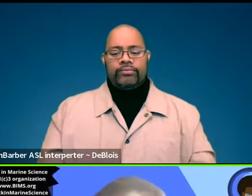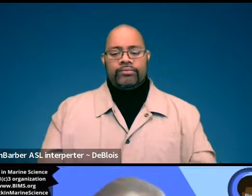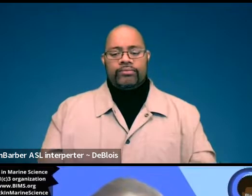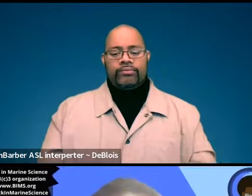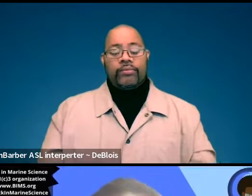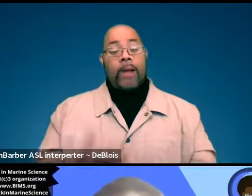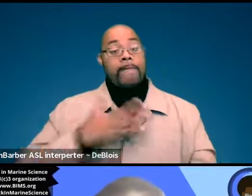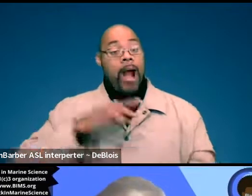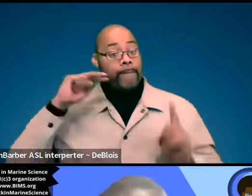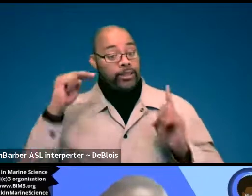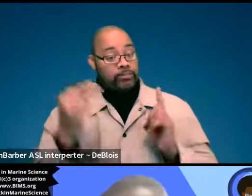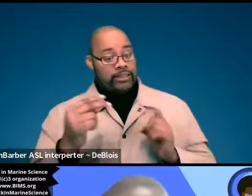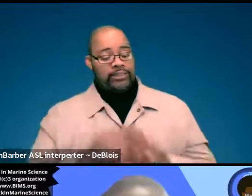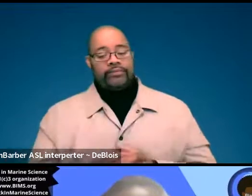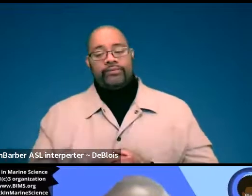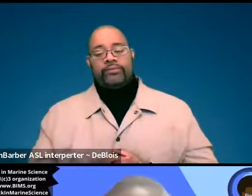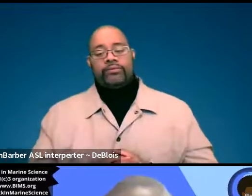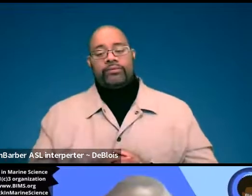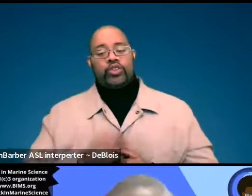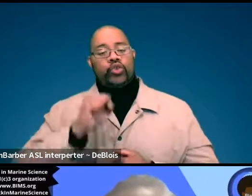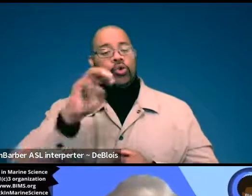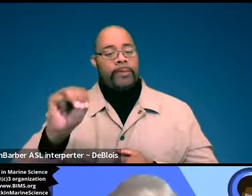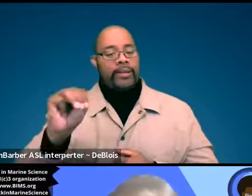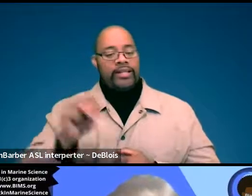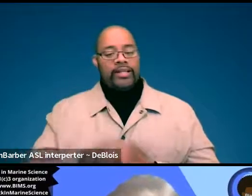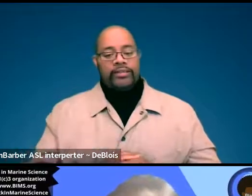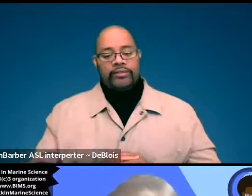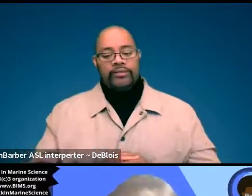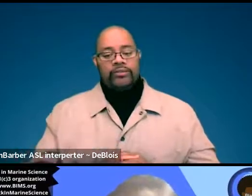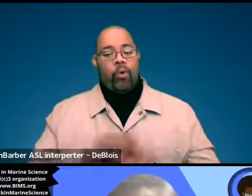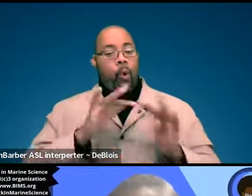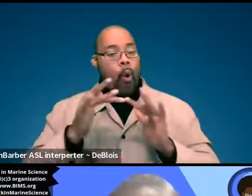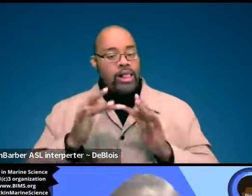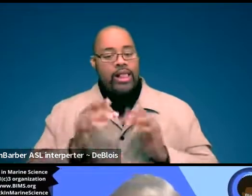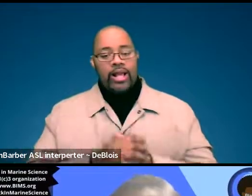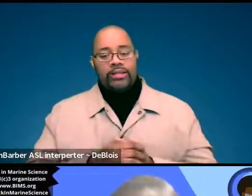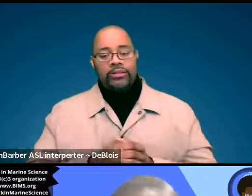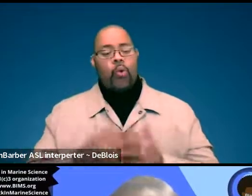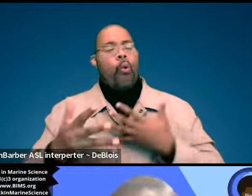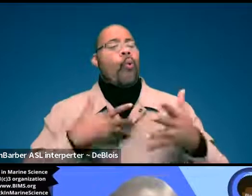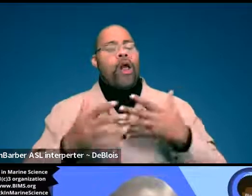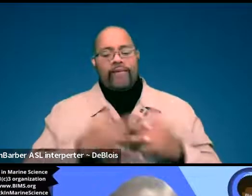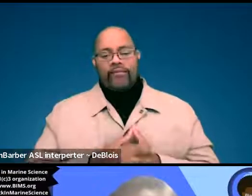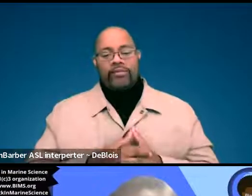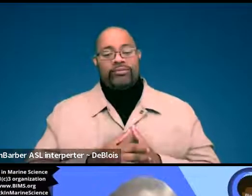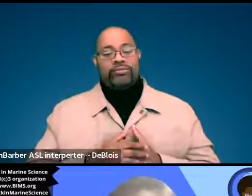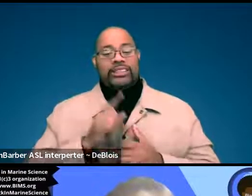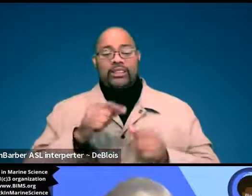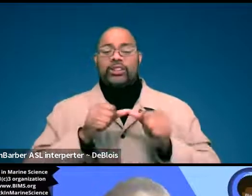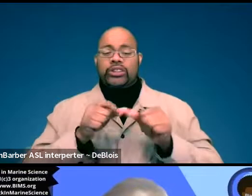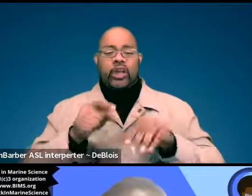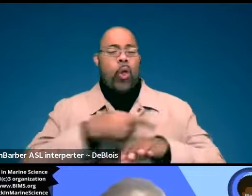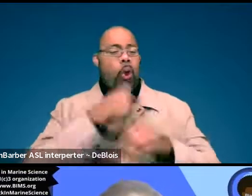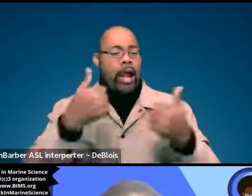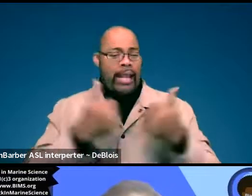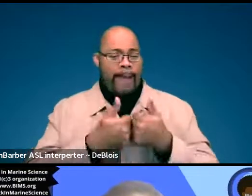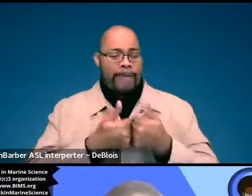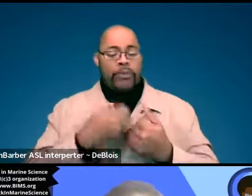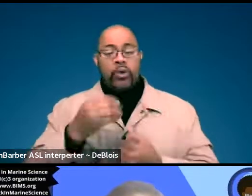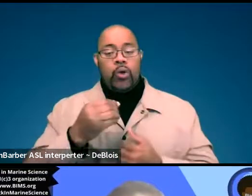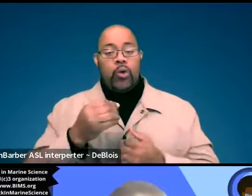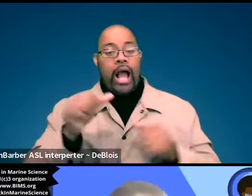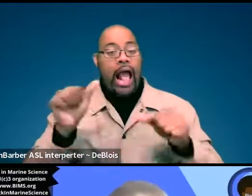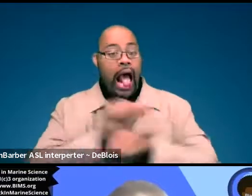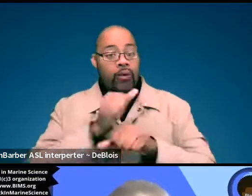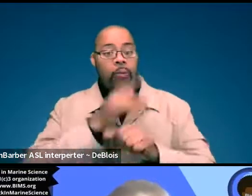From my perspective, social media, your online presence, whatever it is, it's a long game. And so the algorithm